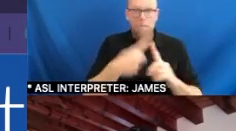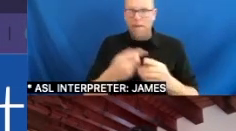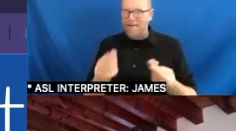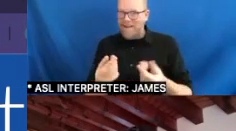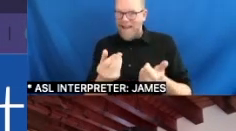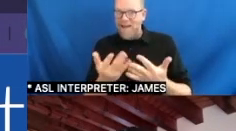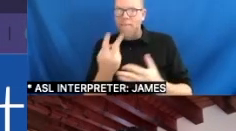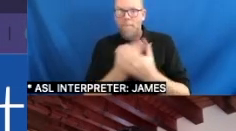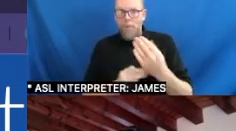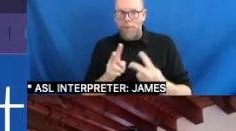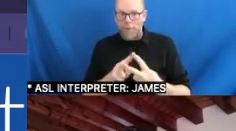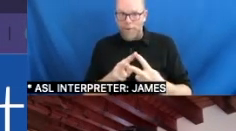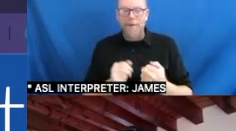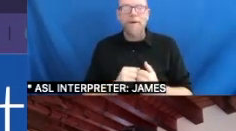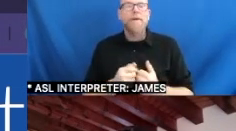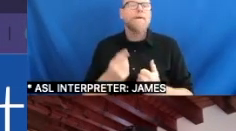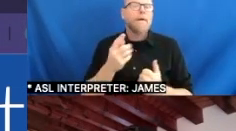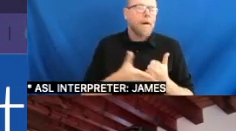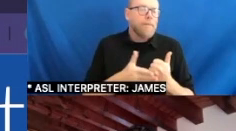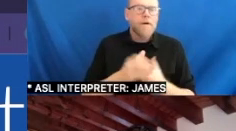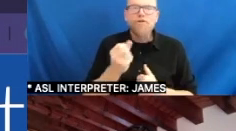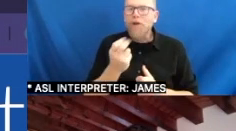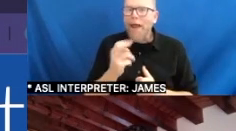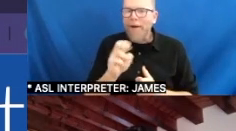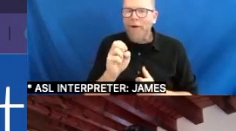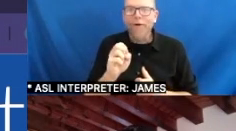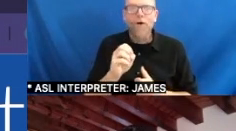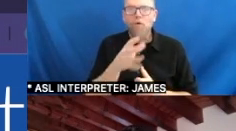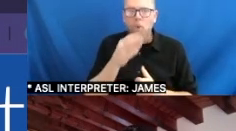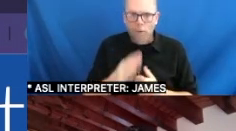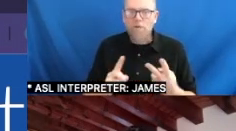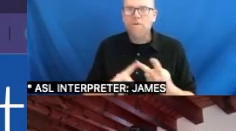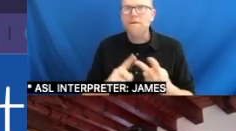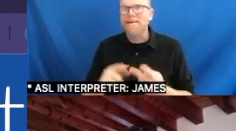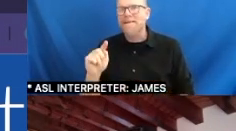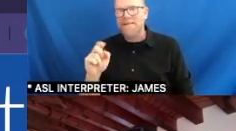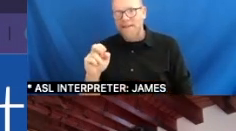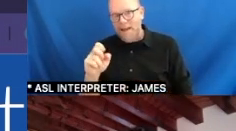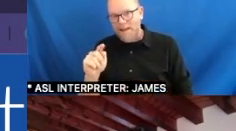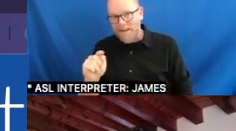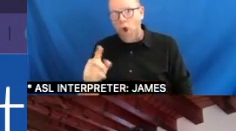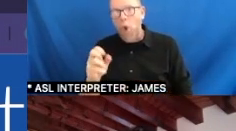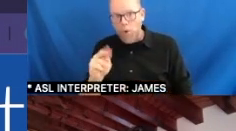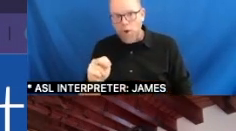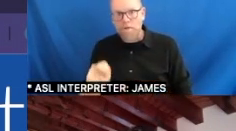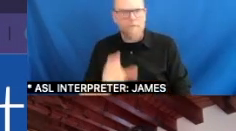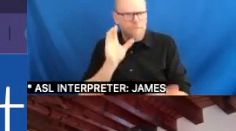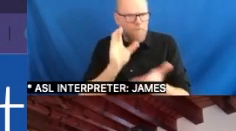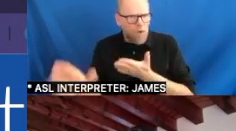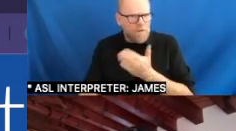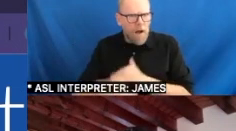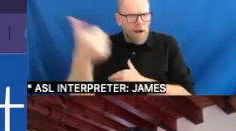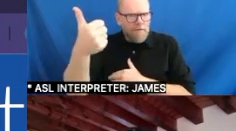help sharecroppers and tenant farmers who were systematically forced off of their land when they attempted to register to